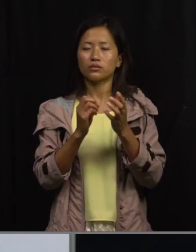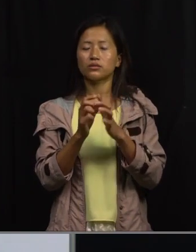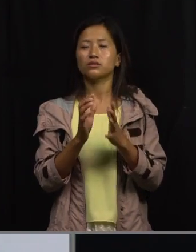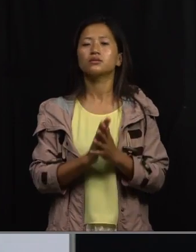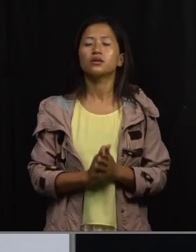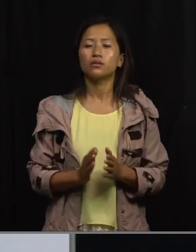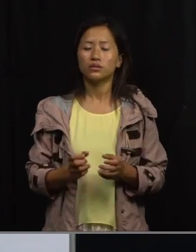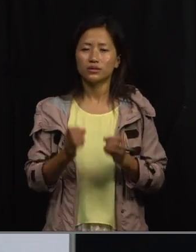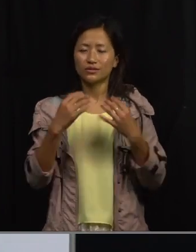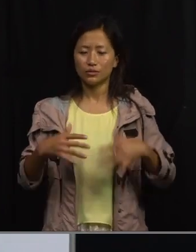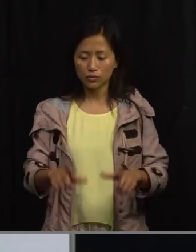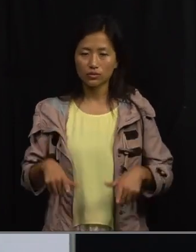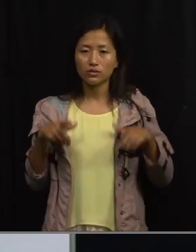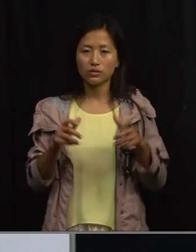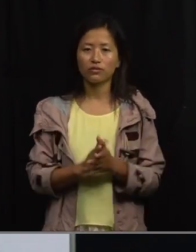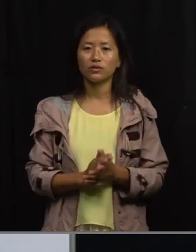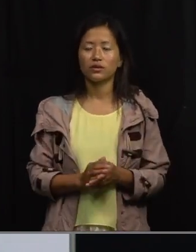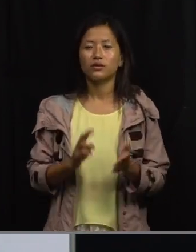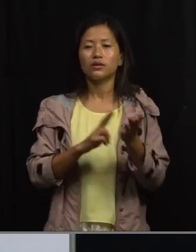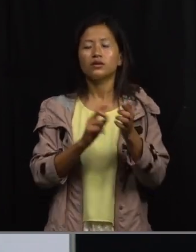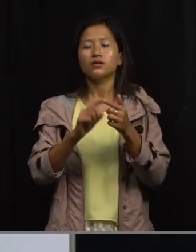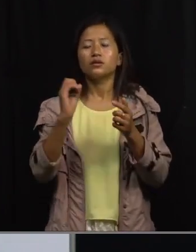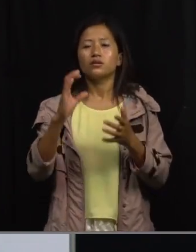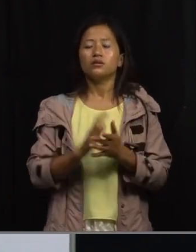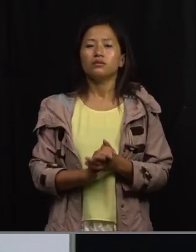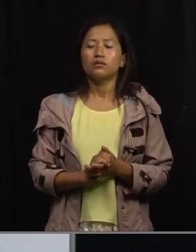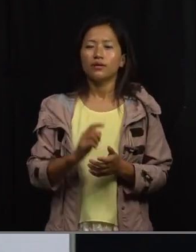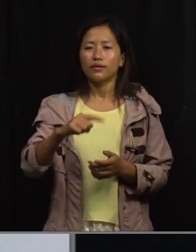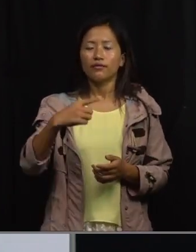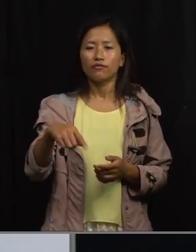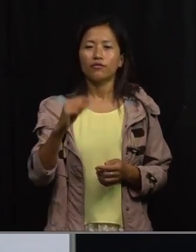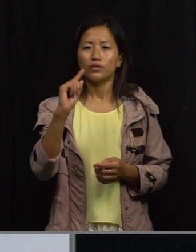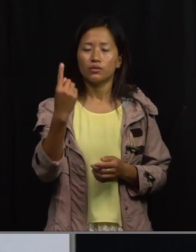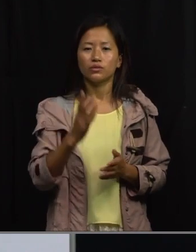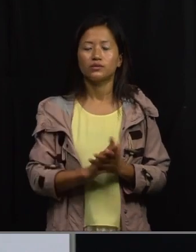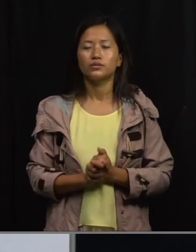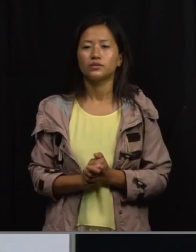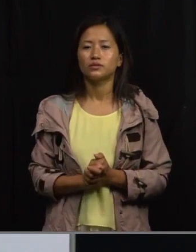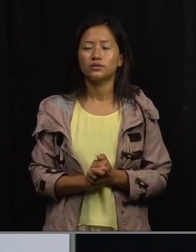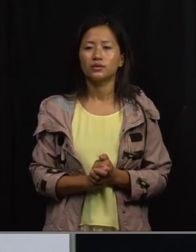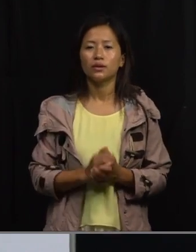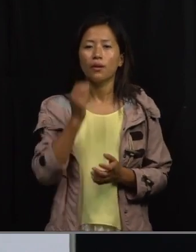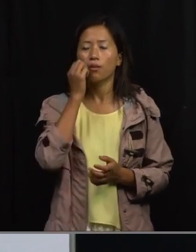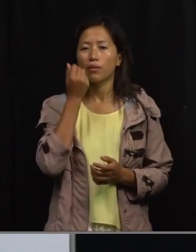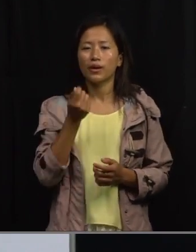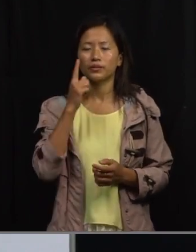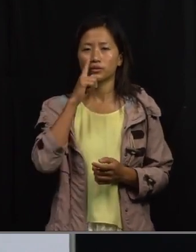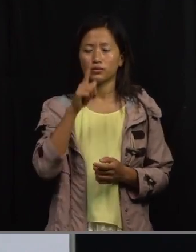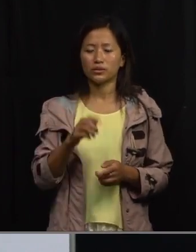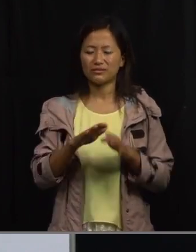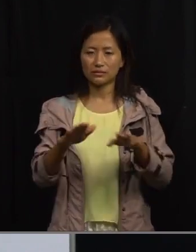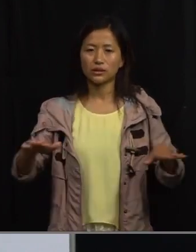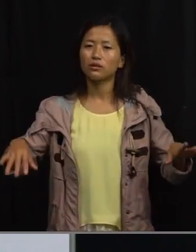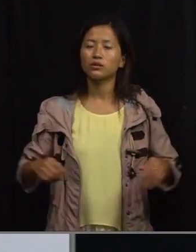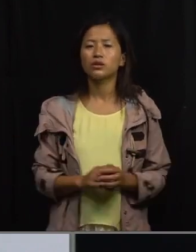way of life. And in the Neolithic period, everyone, that is man, woman, children,